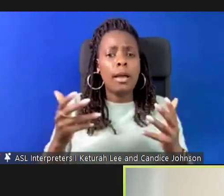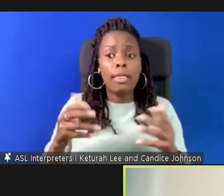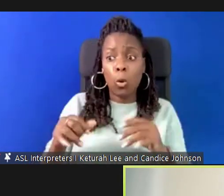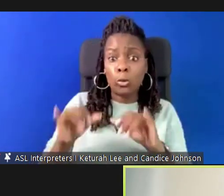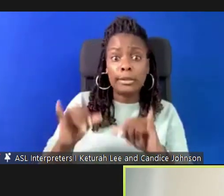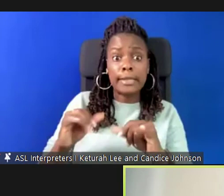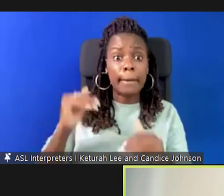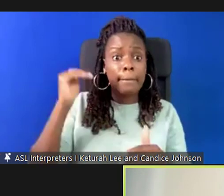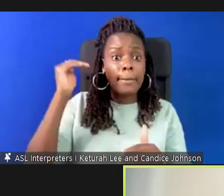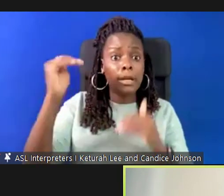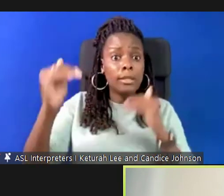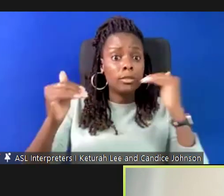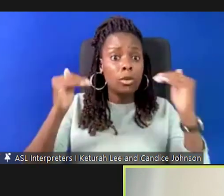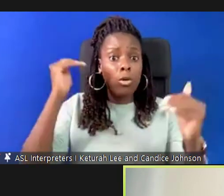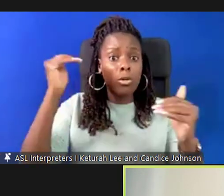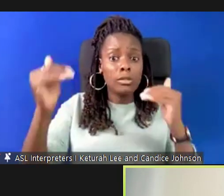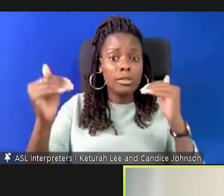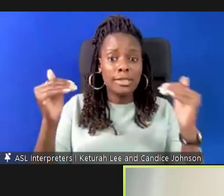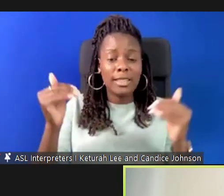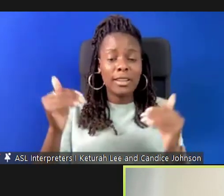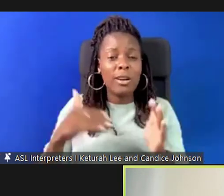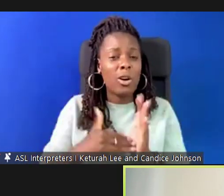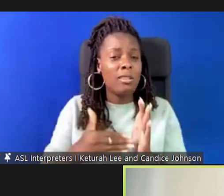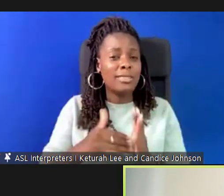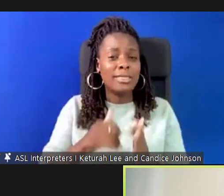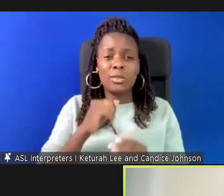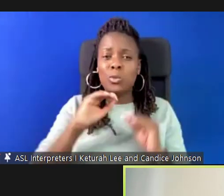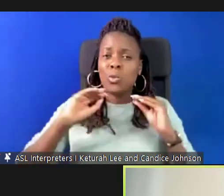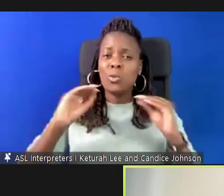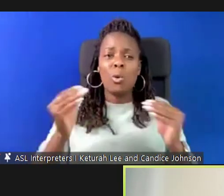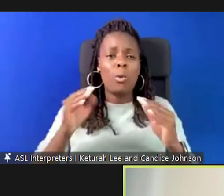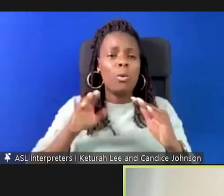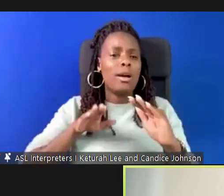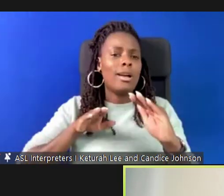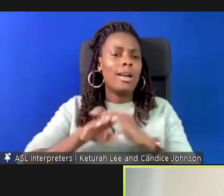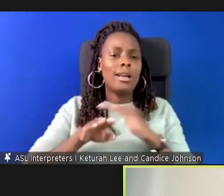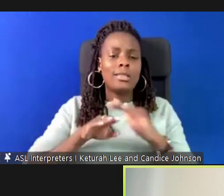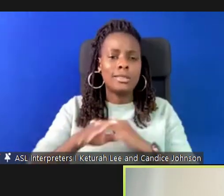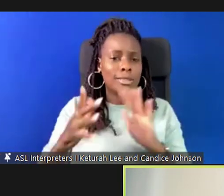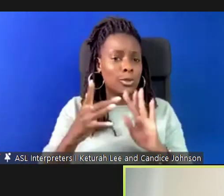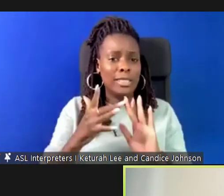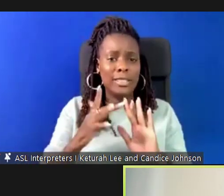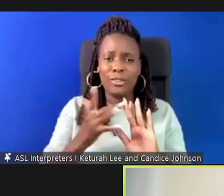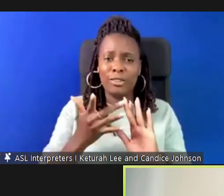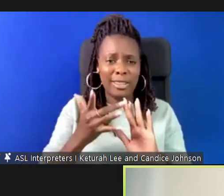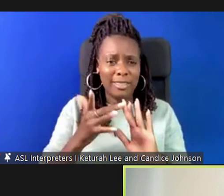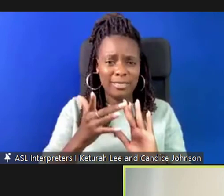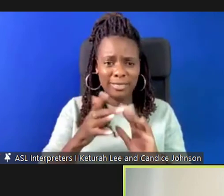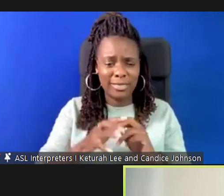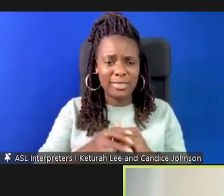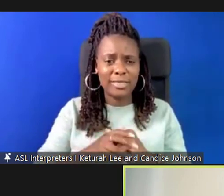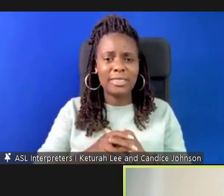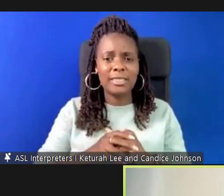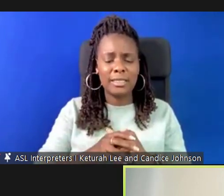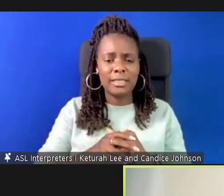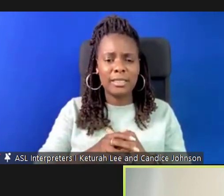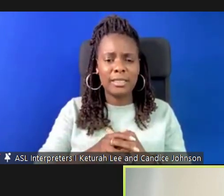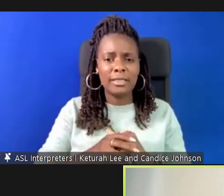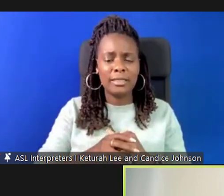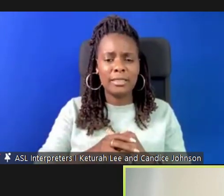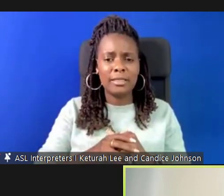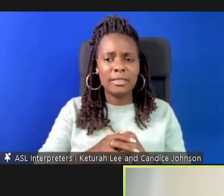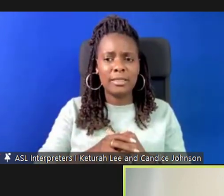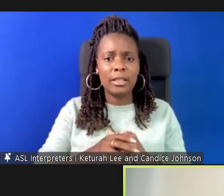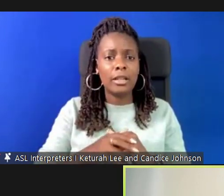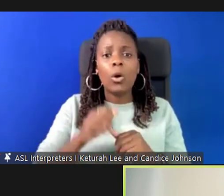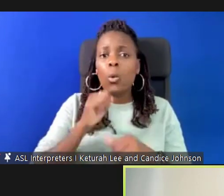adults were unlikely to have access to the internet, to be less likely to be using